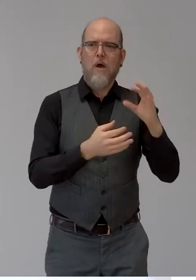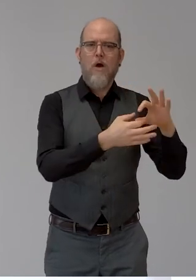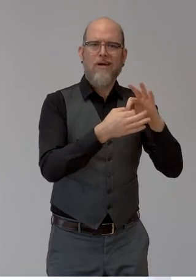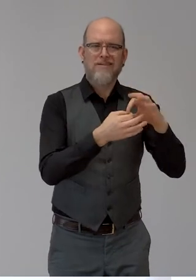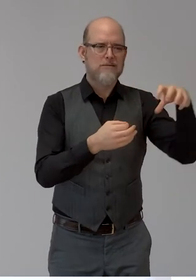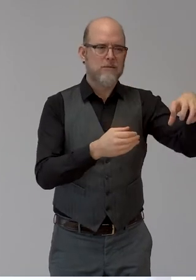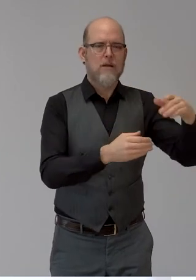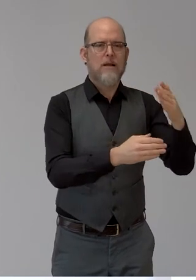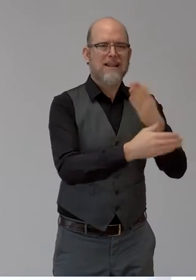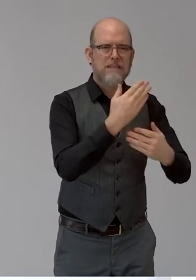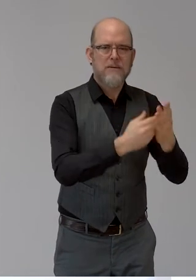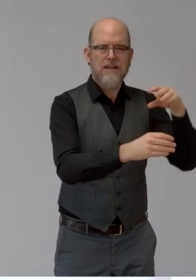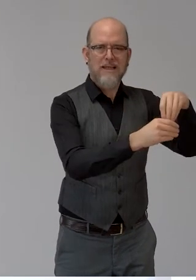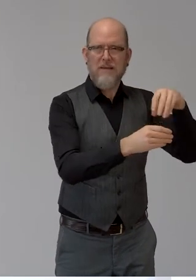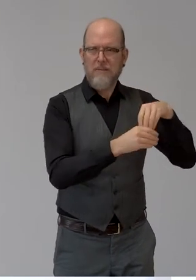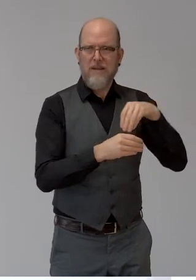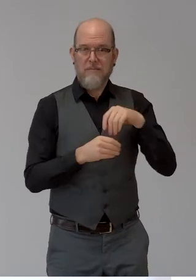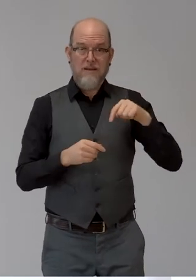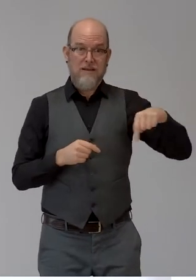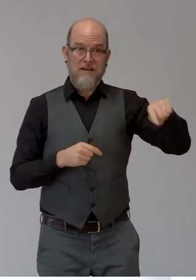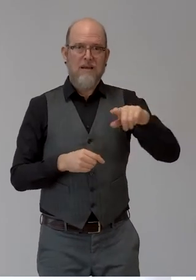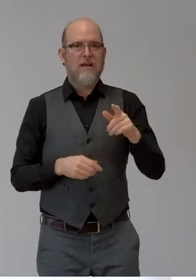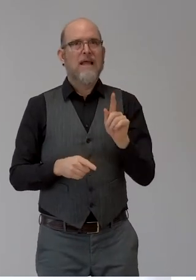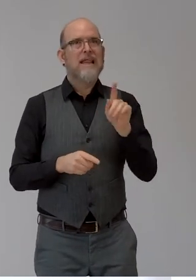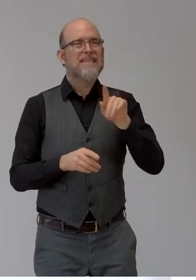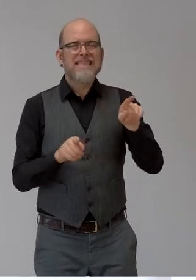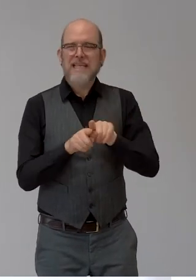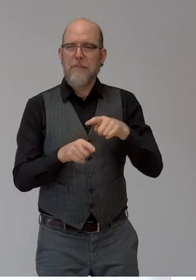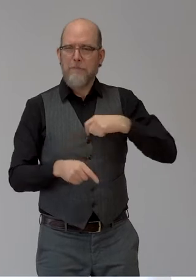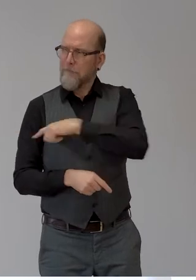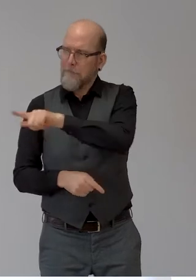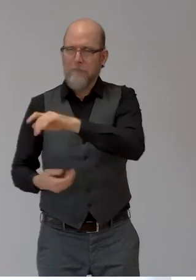let's say, we have a kind of same needs. It's the way that